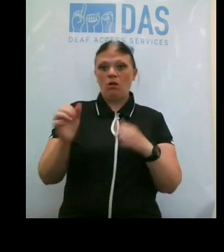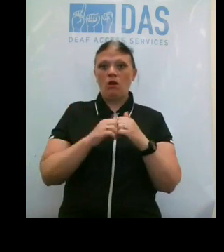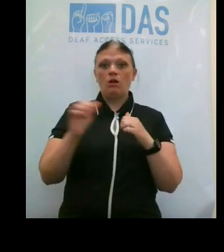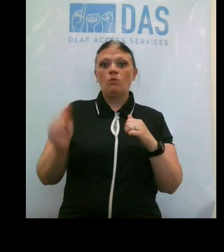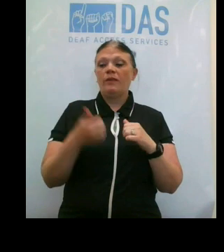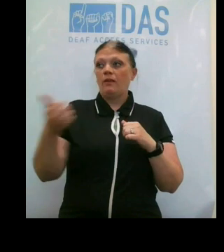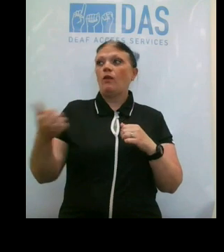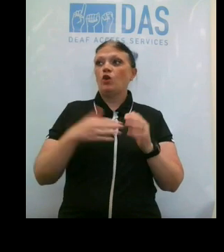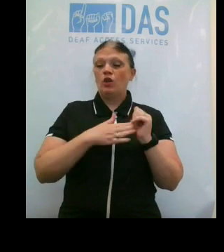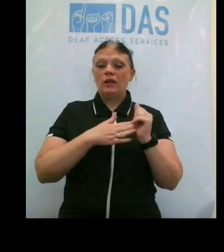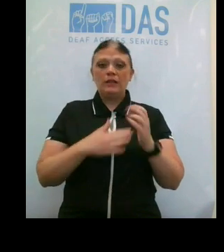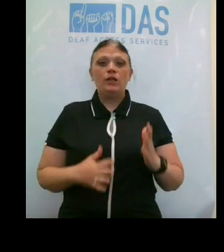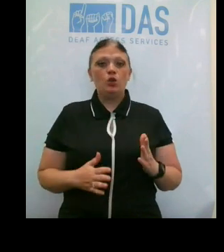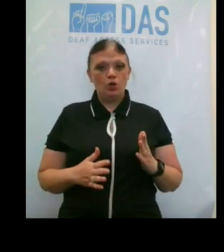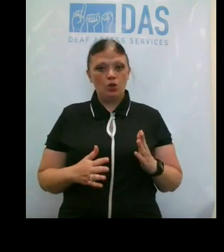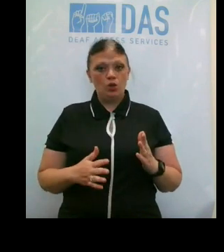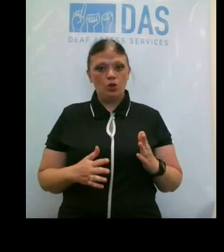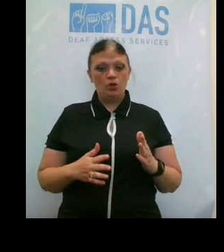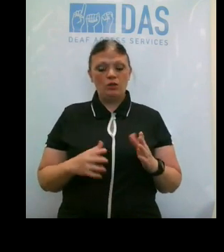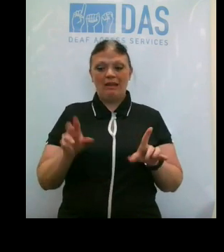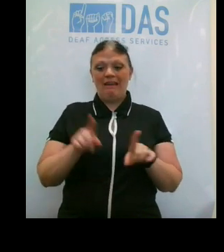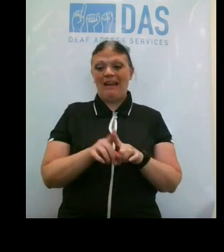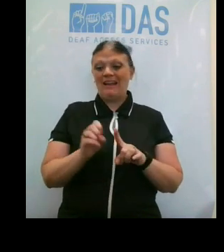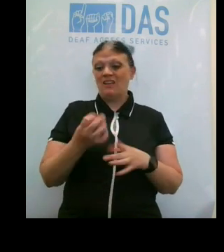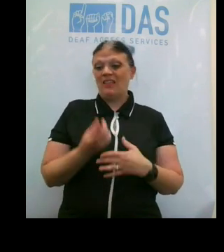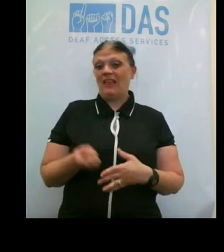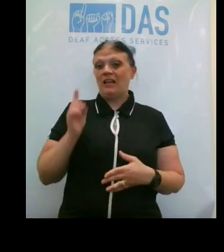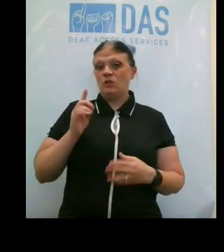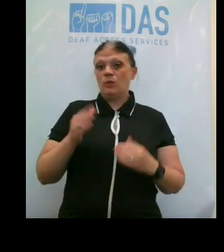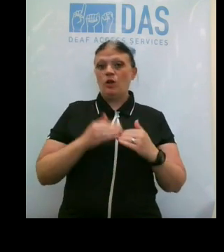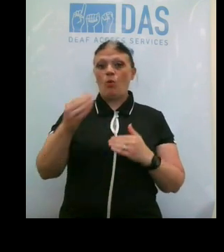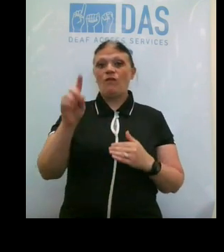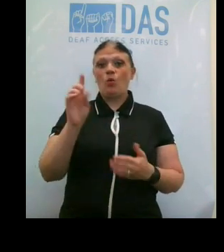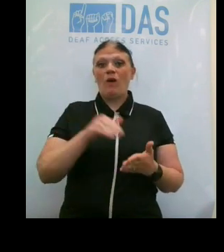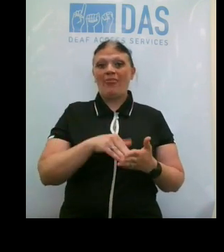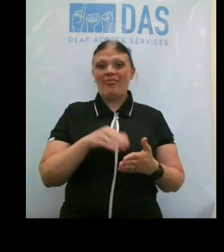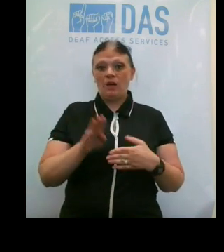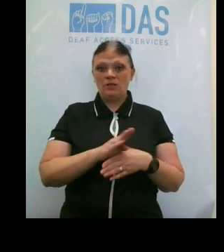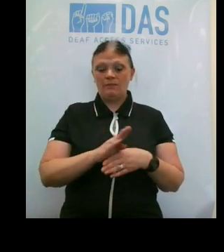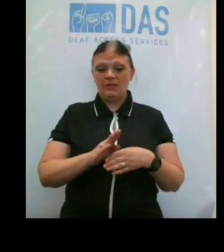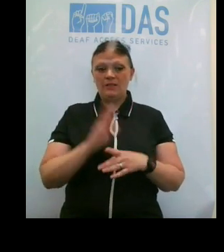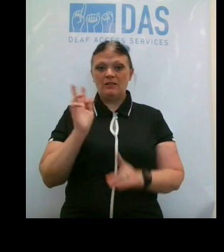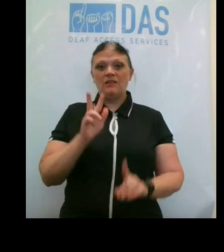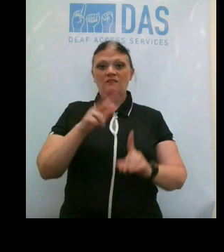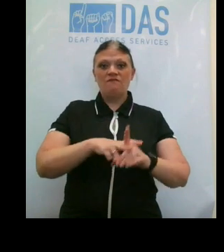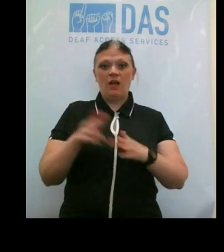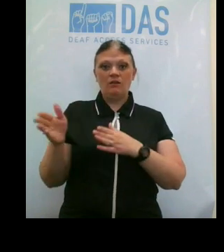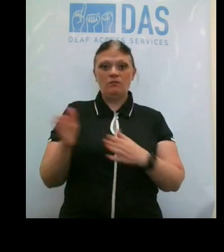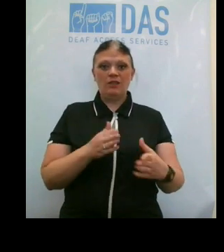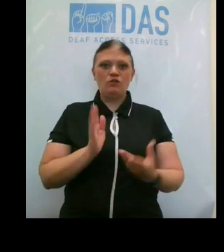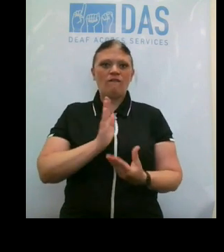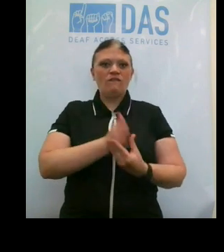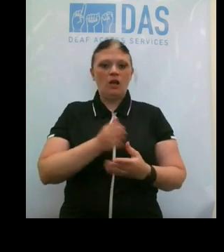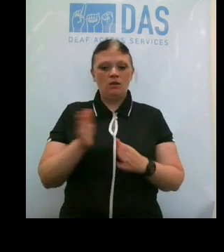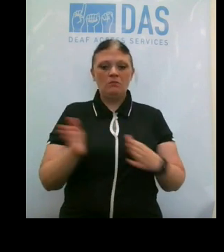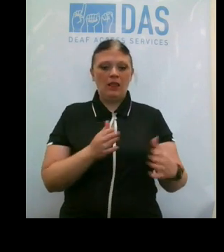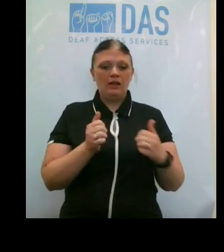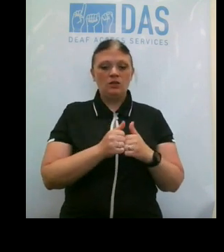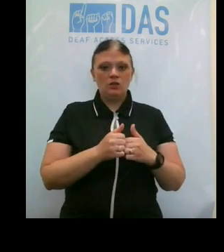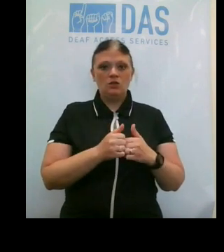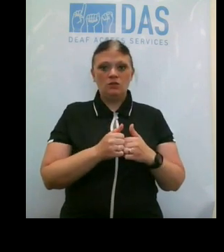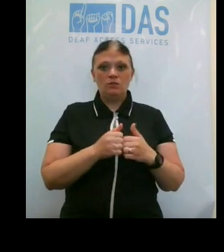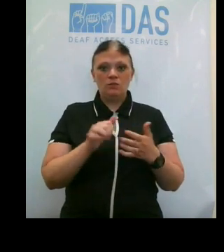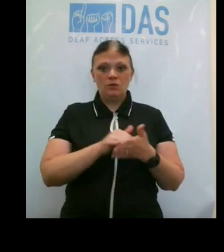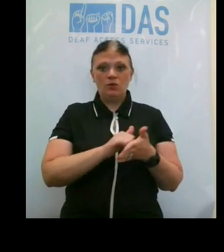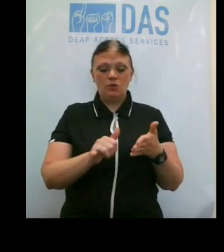that as of last week, more than 1,000 businesses had filed plans with New York State. Most of those are in phase 1, but some of